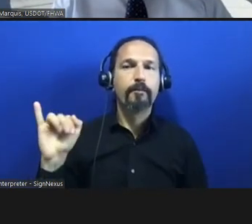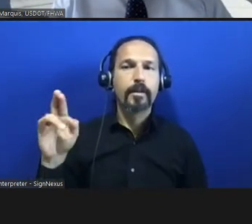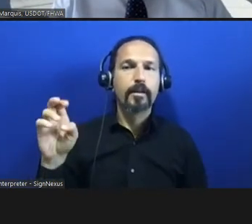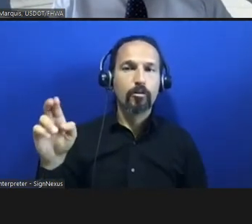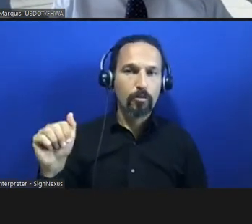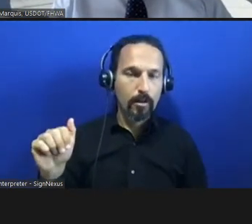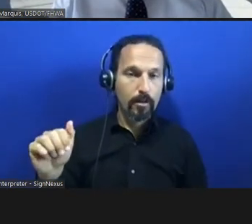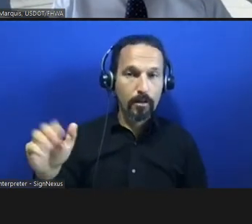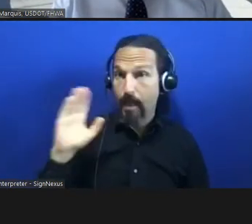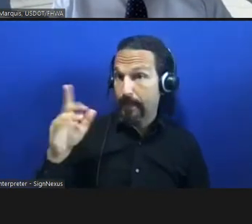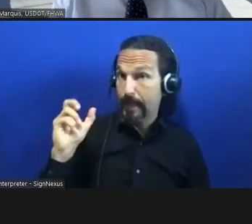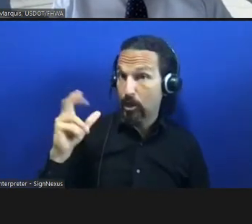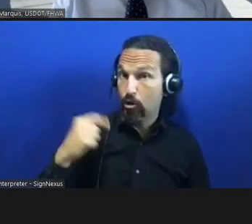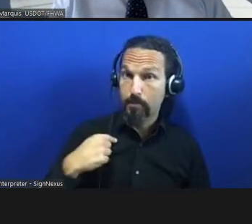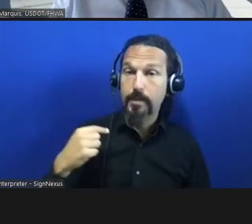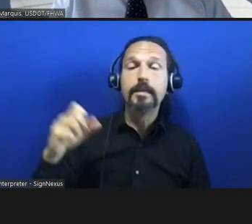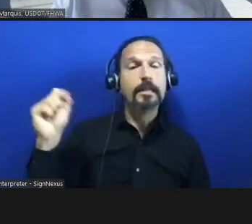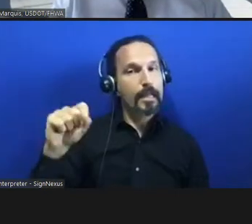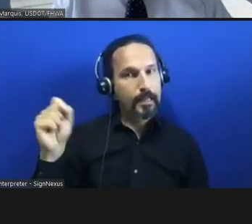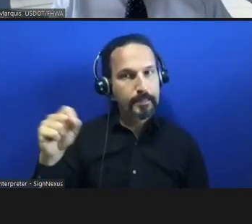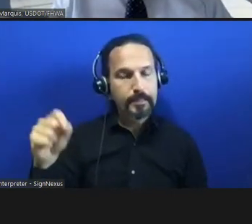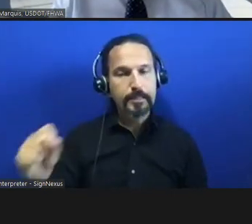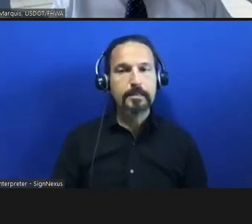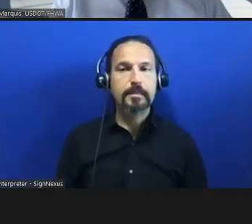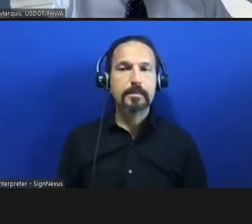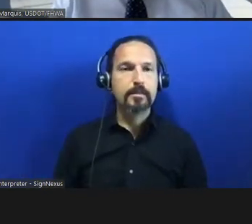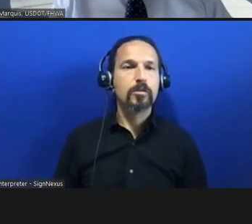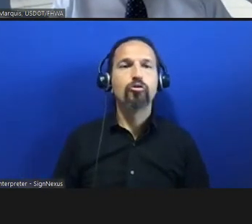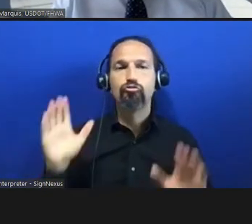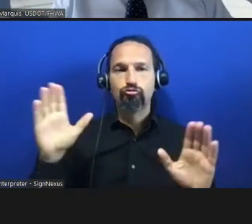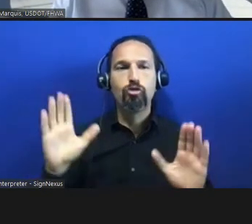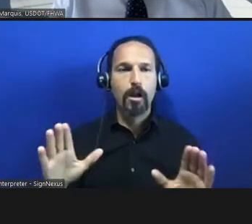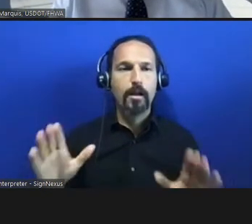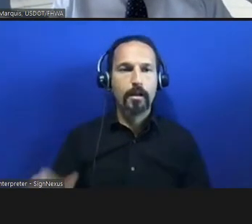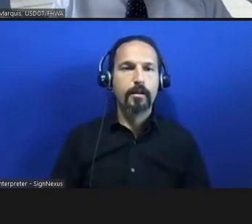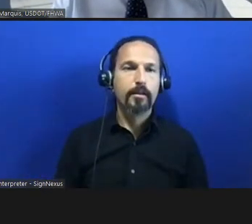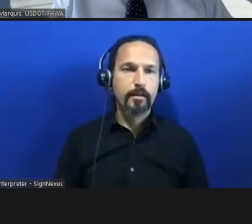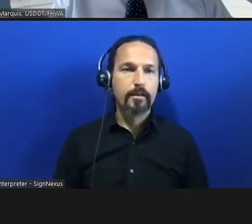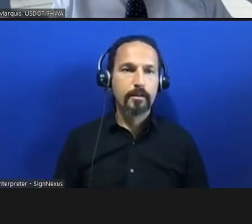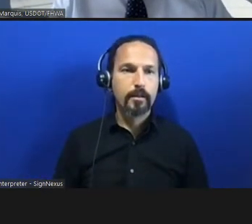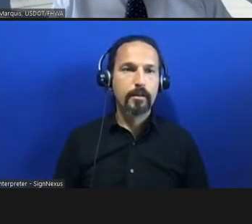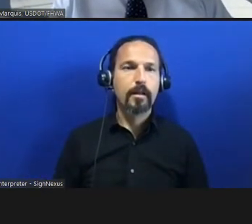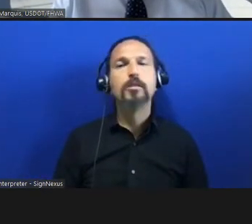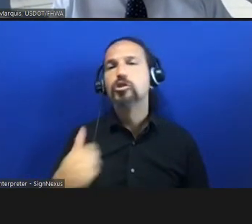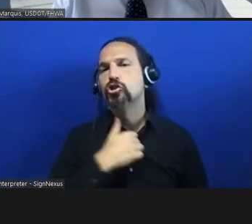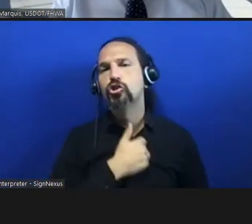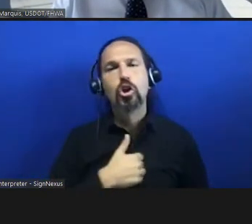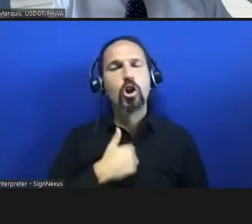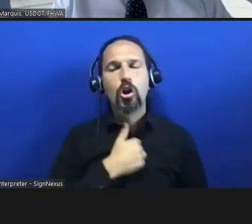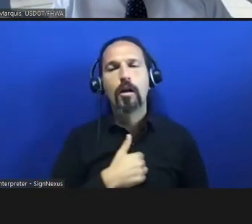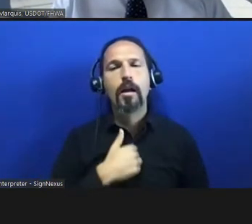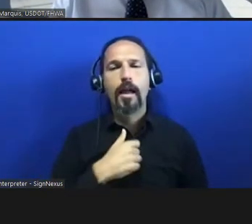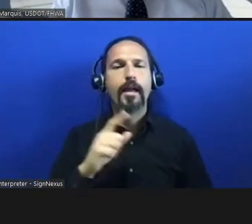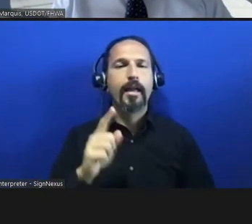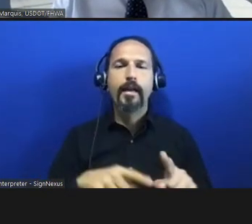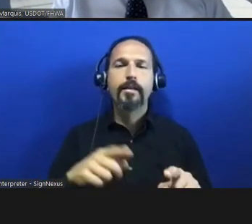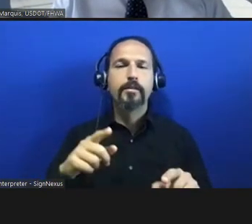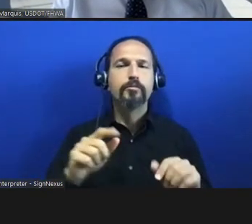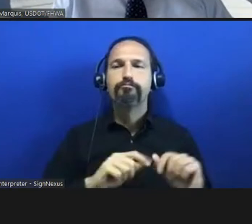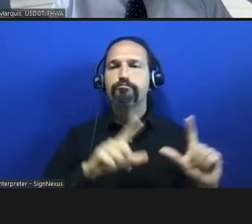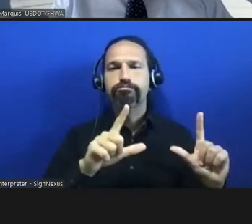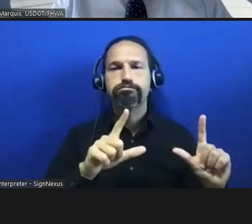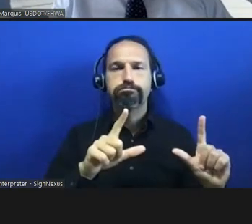hi can you hear me yes we can great um sorry I can't uh join my video